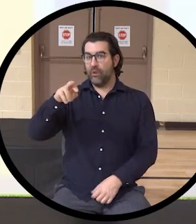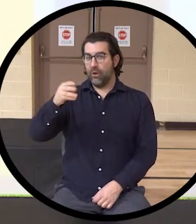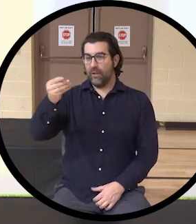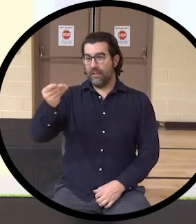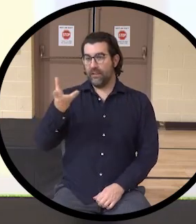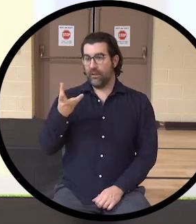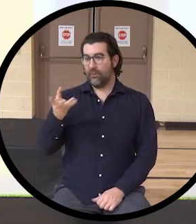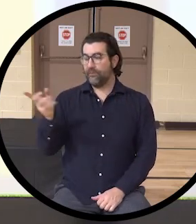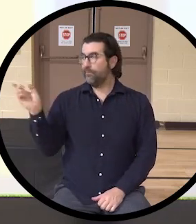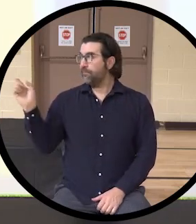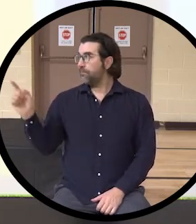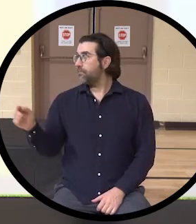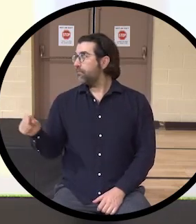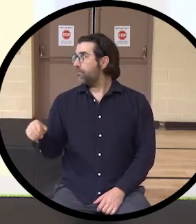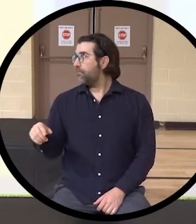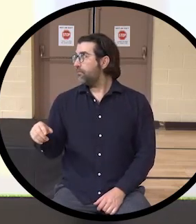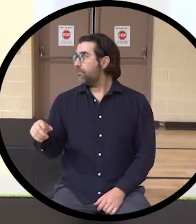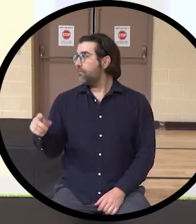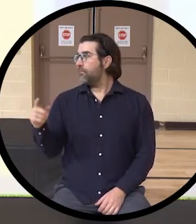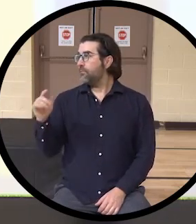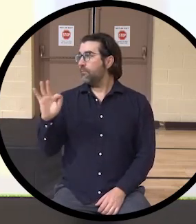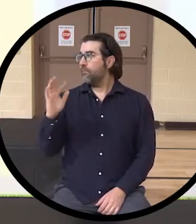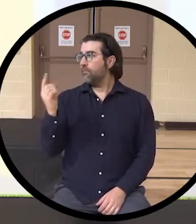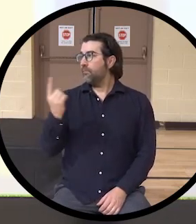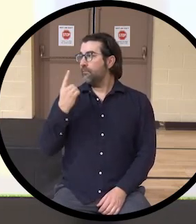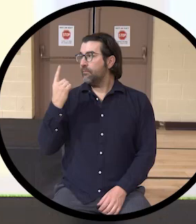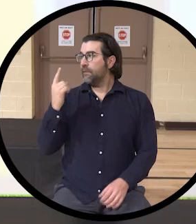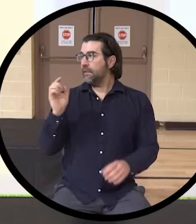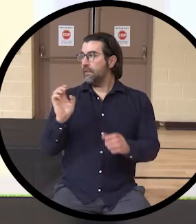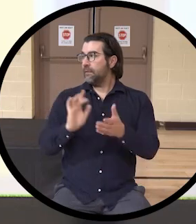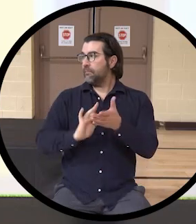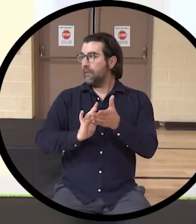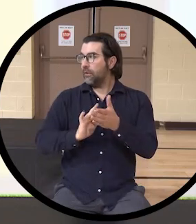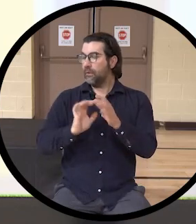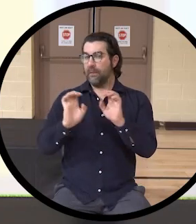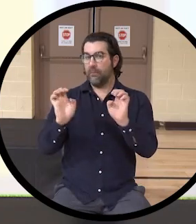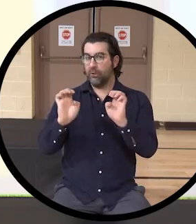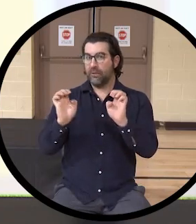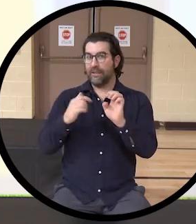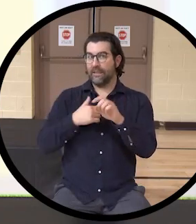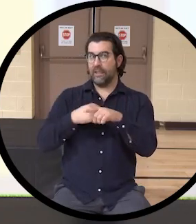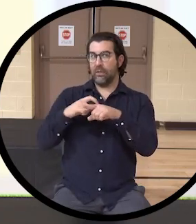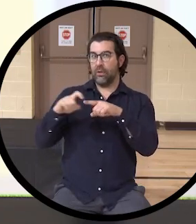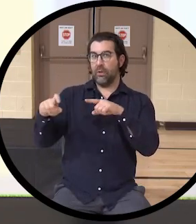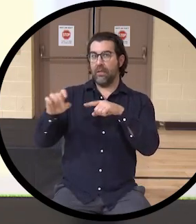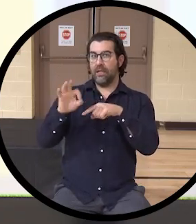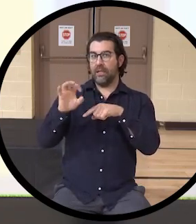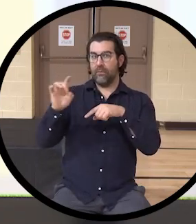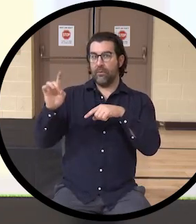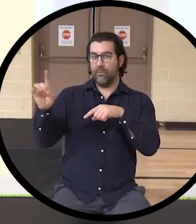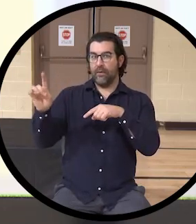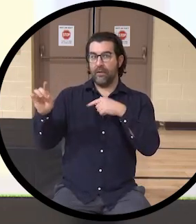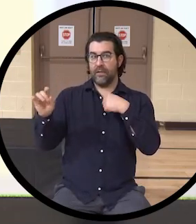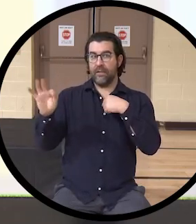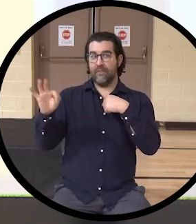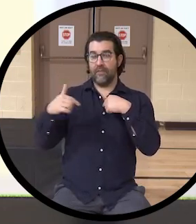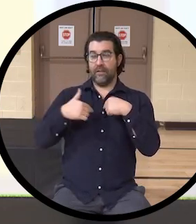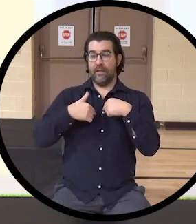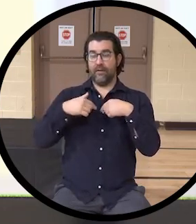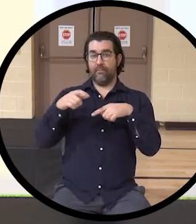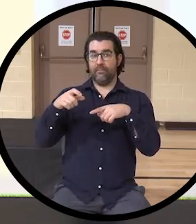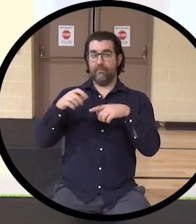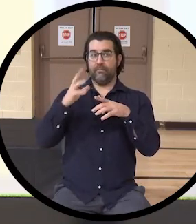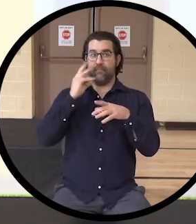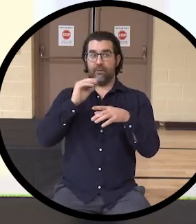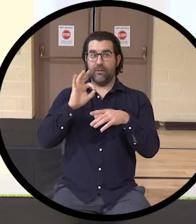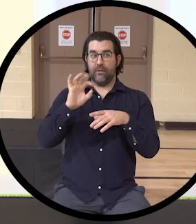please. And then if somebody is experiencing some sort of medical emergency, I'll be the one to call 911. And if I'm experiencing a medical